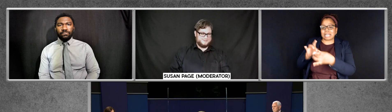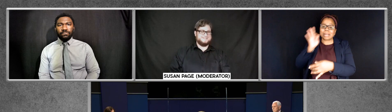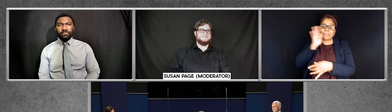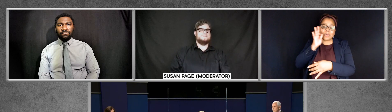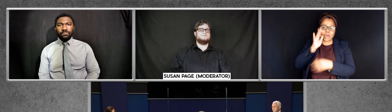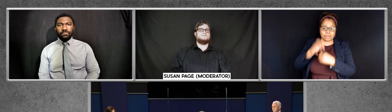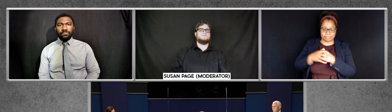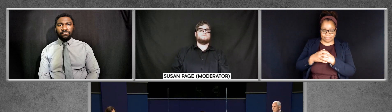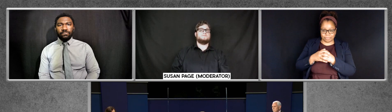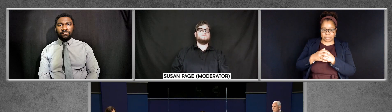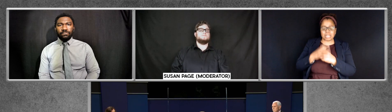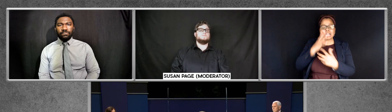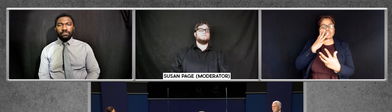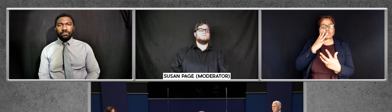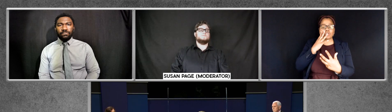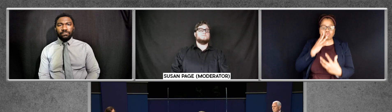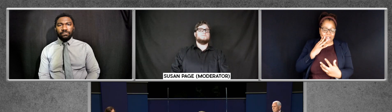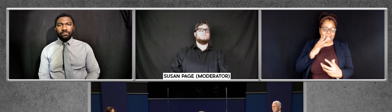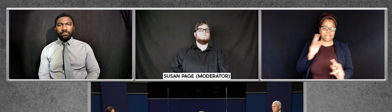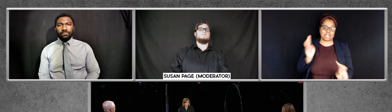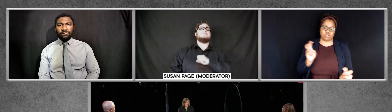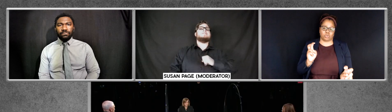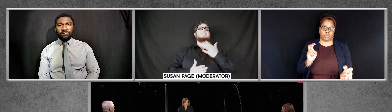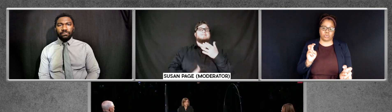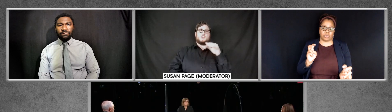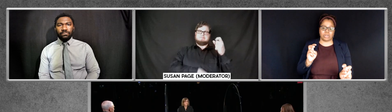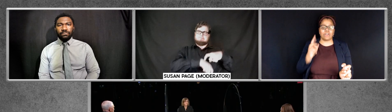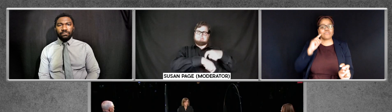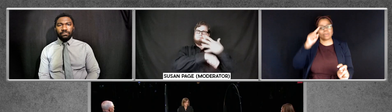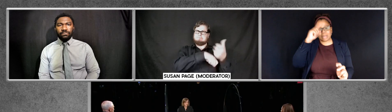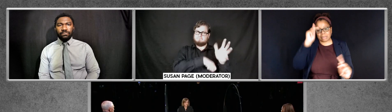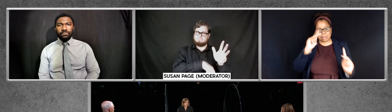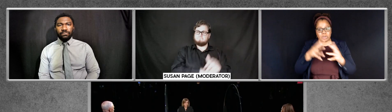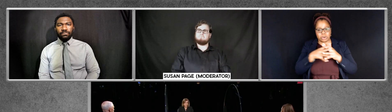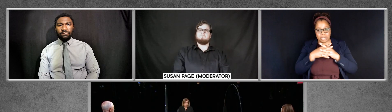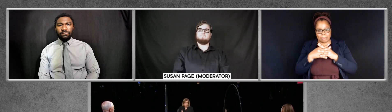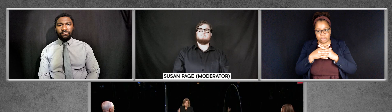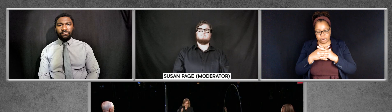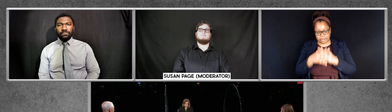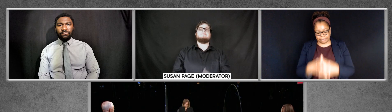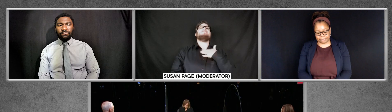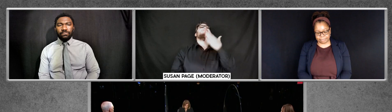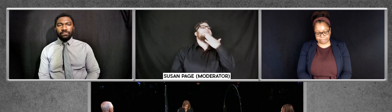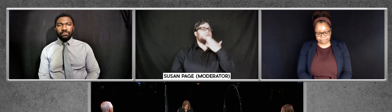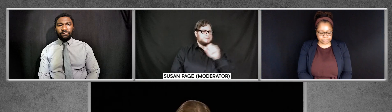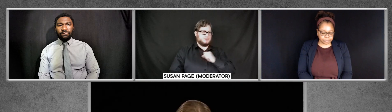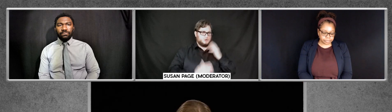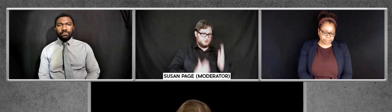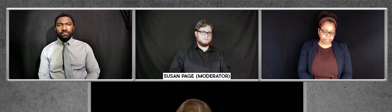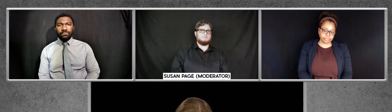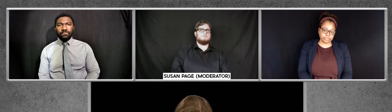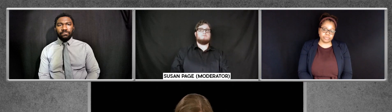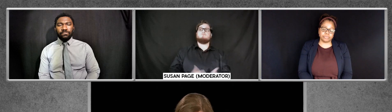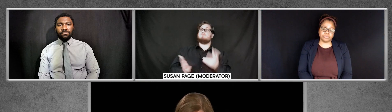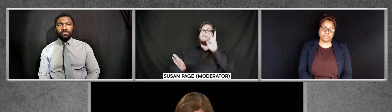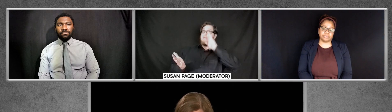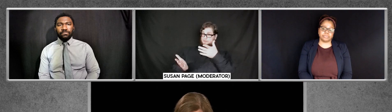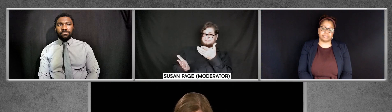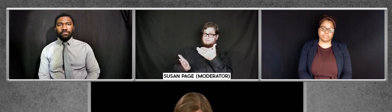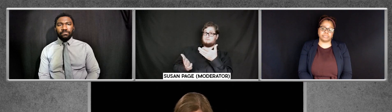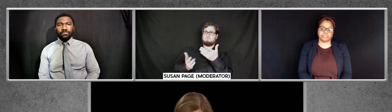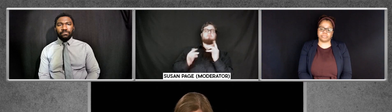tragic, tragic issue of unarmed Black people in America who have been killed. Senator Harris. Vice President Pence, let me pose the same question